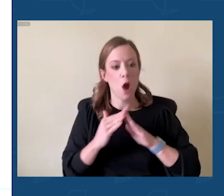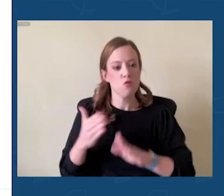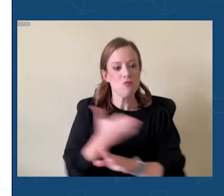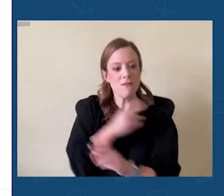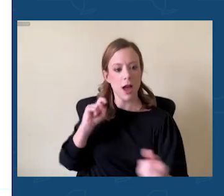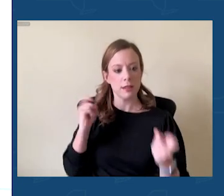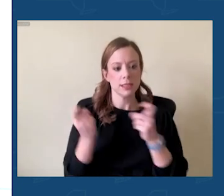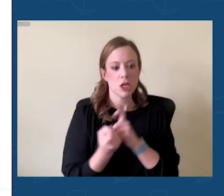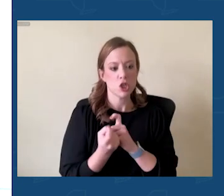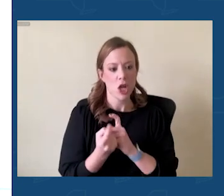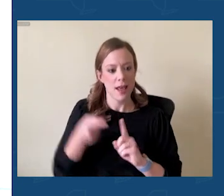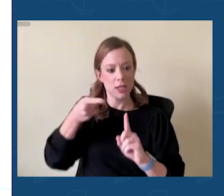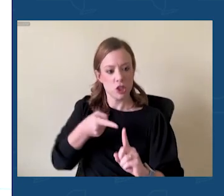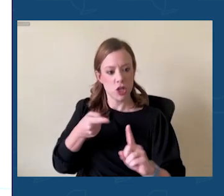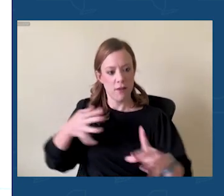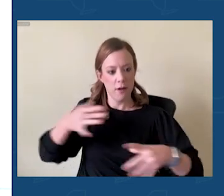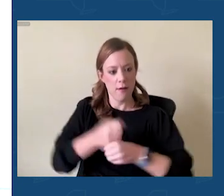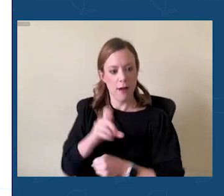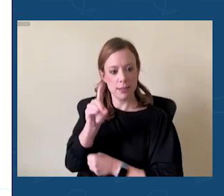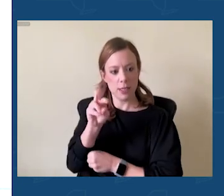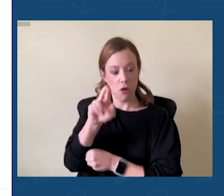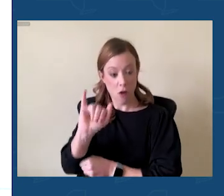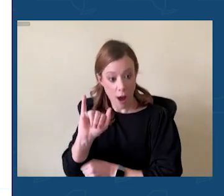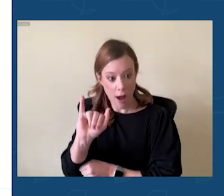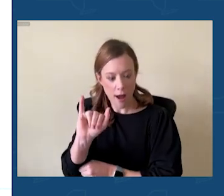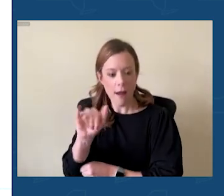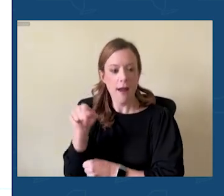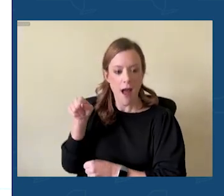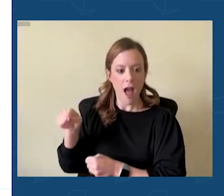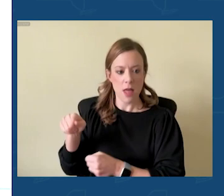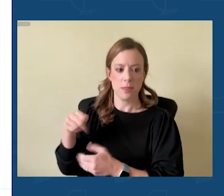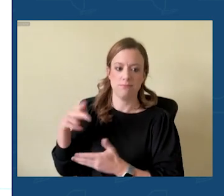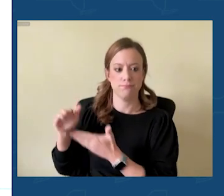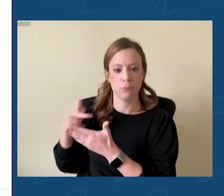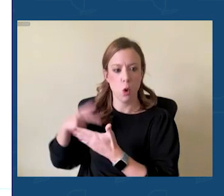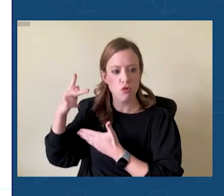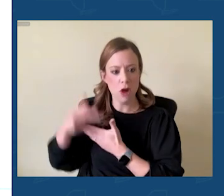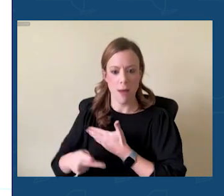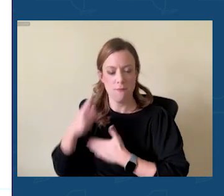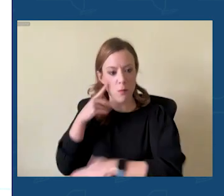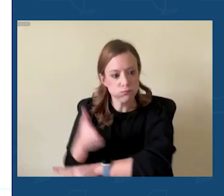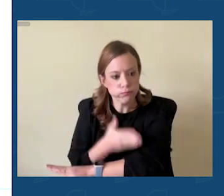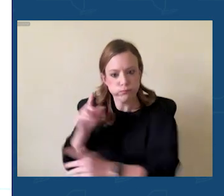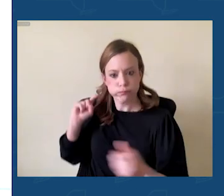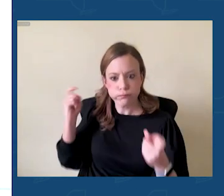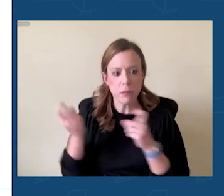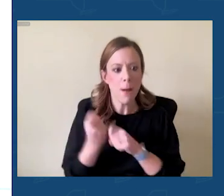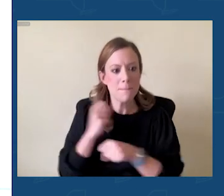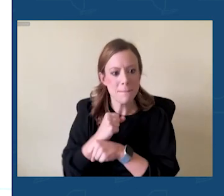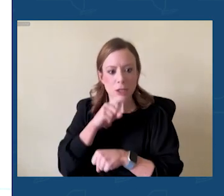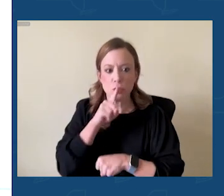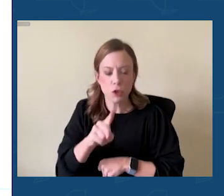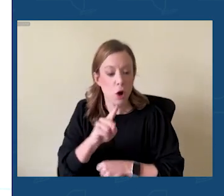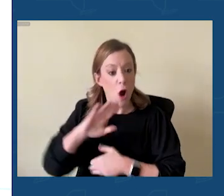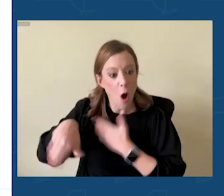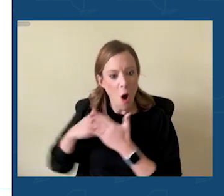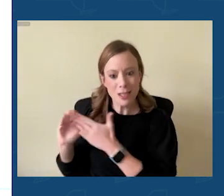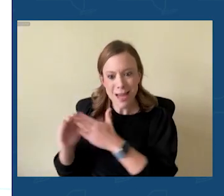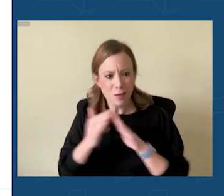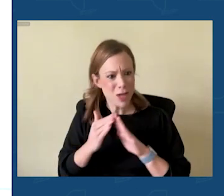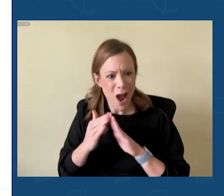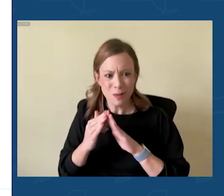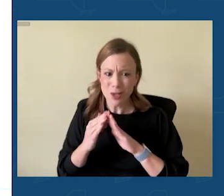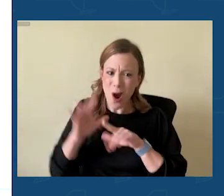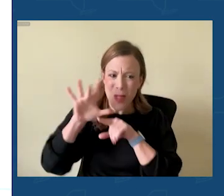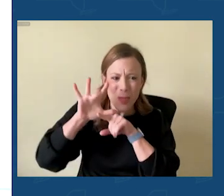program, which are set up to make sure that main streets all over the state are thriving. So thank you